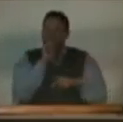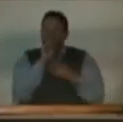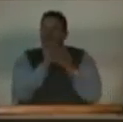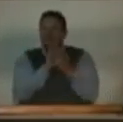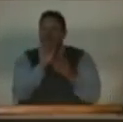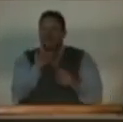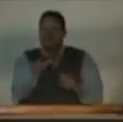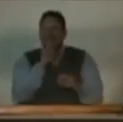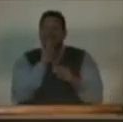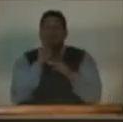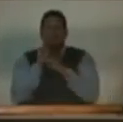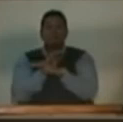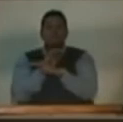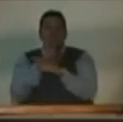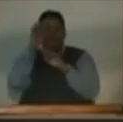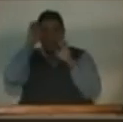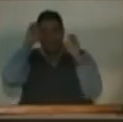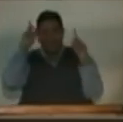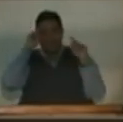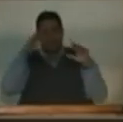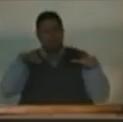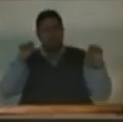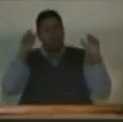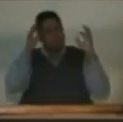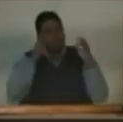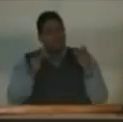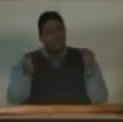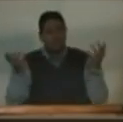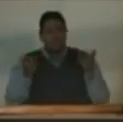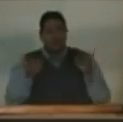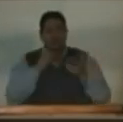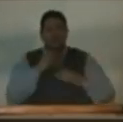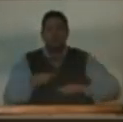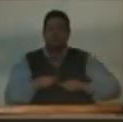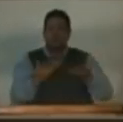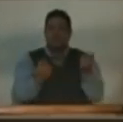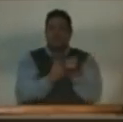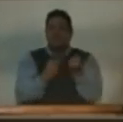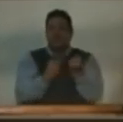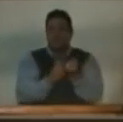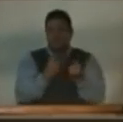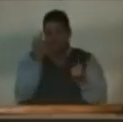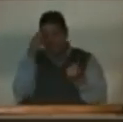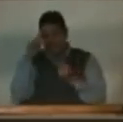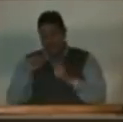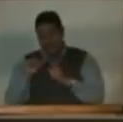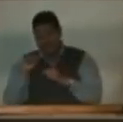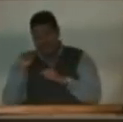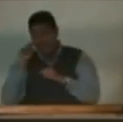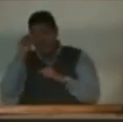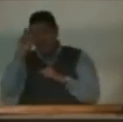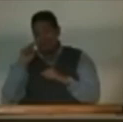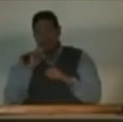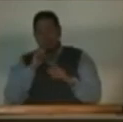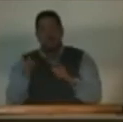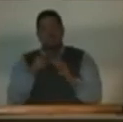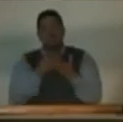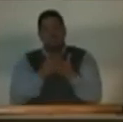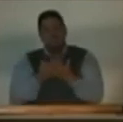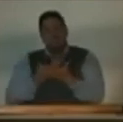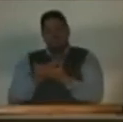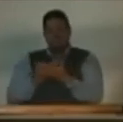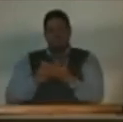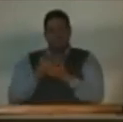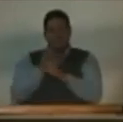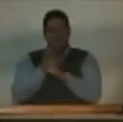the Ministry of Education has taken the decision to provide support for the administration of a preliminary exam,